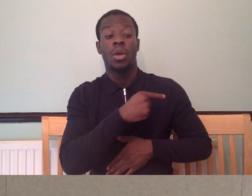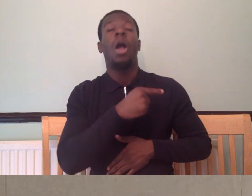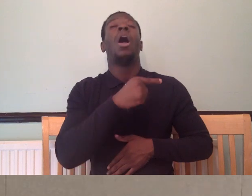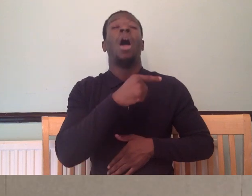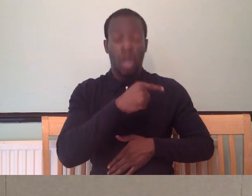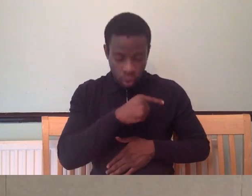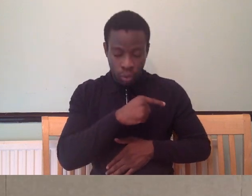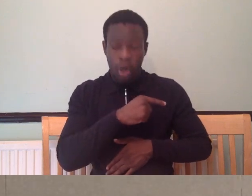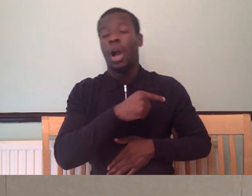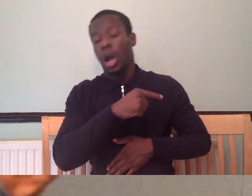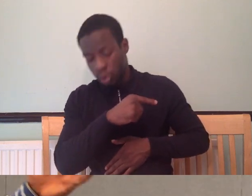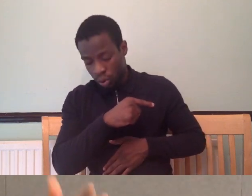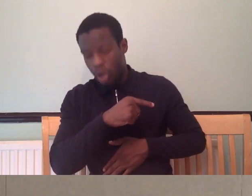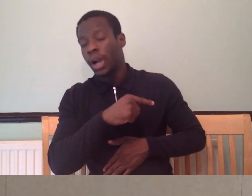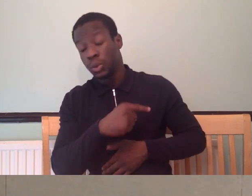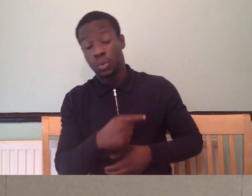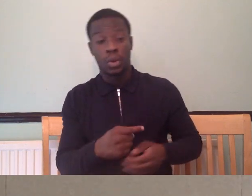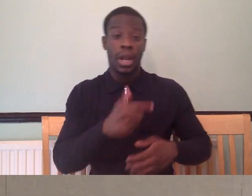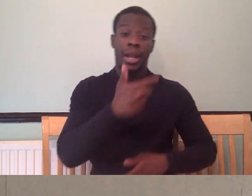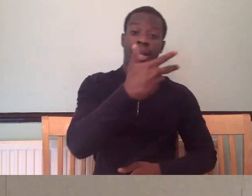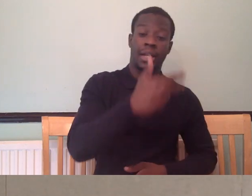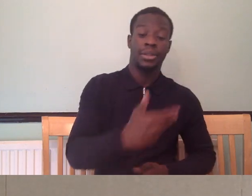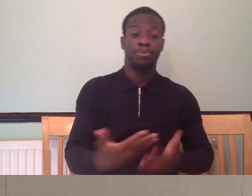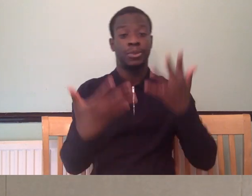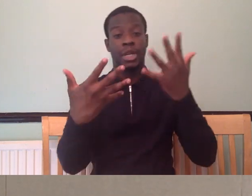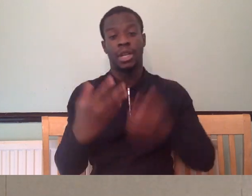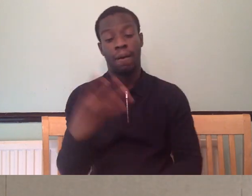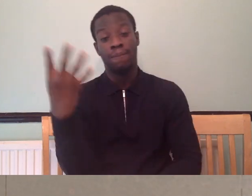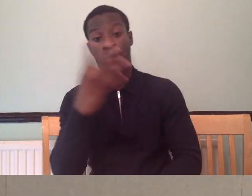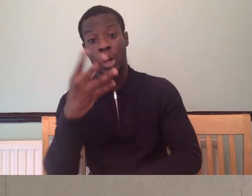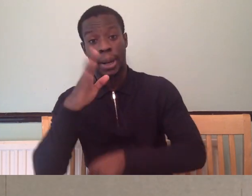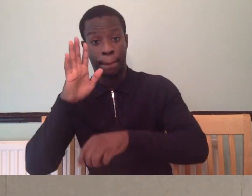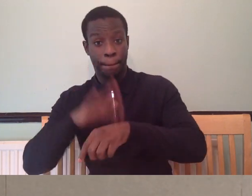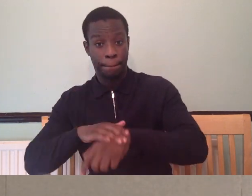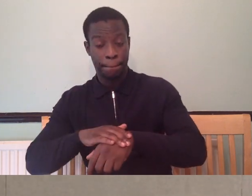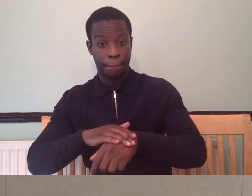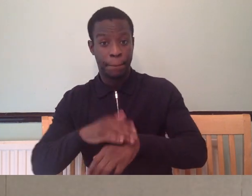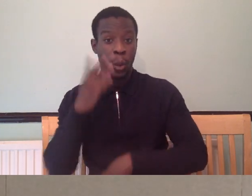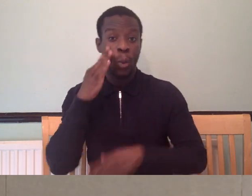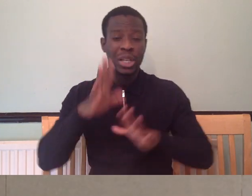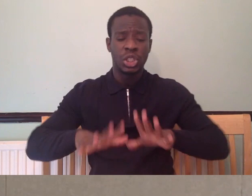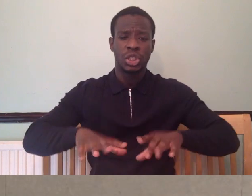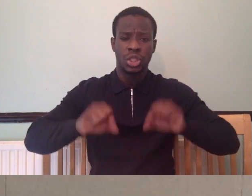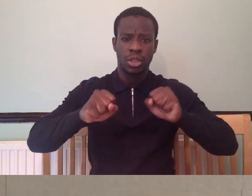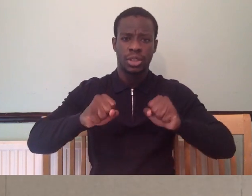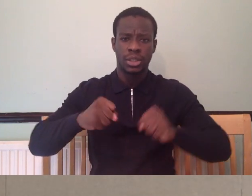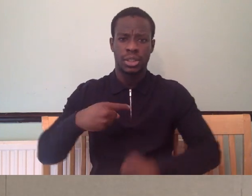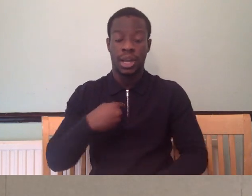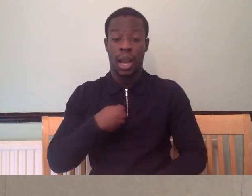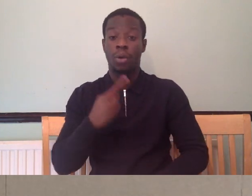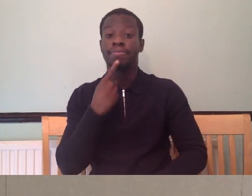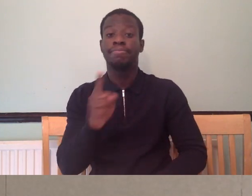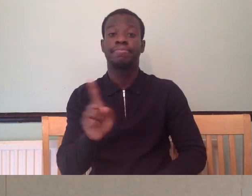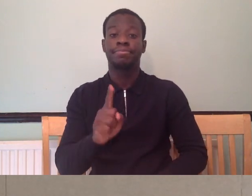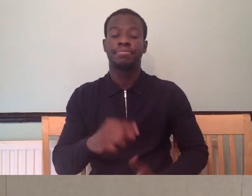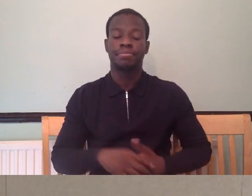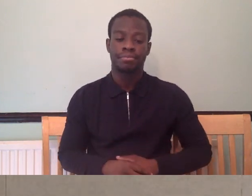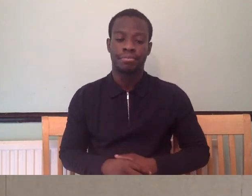sneeze 9, 10, 12, 14 times. And when she starts, I'll